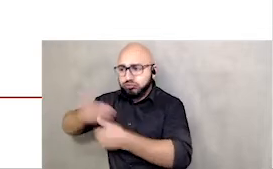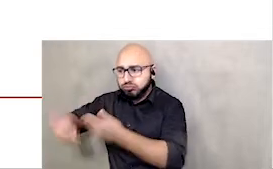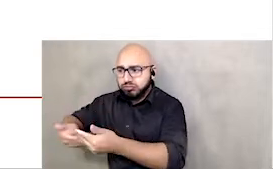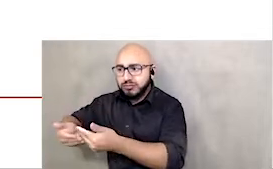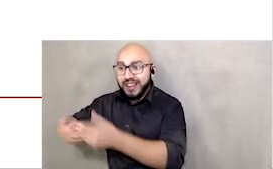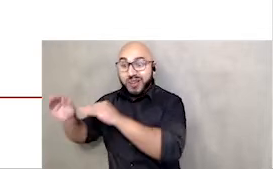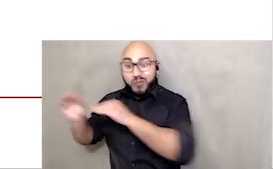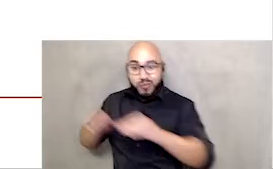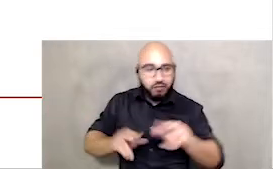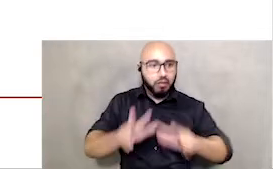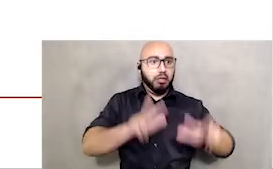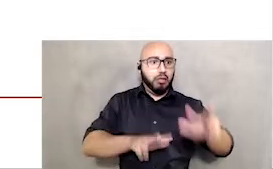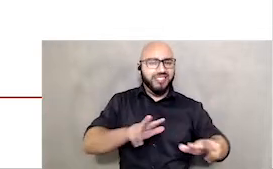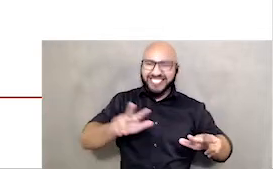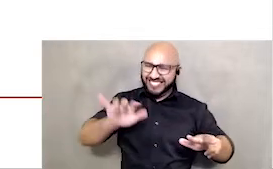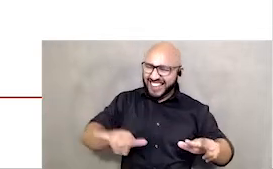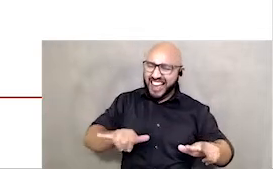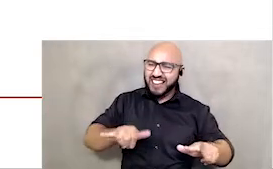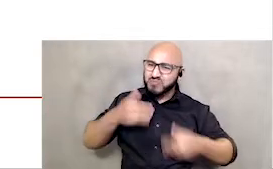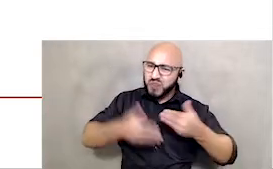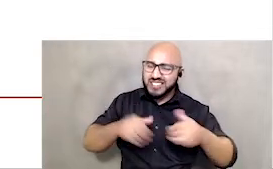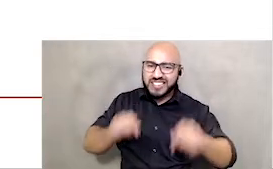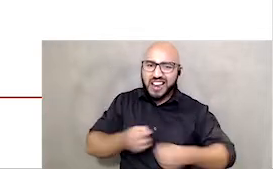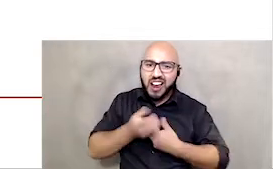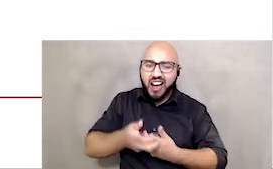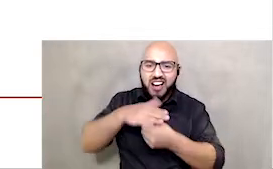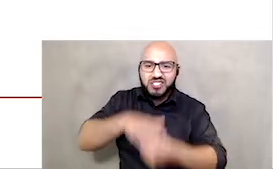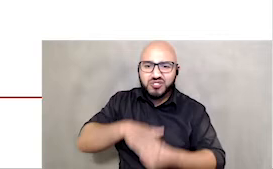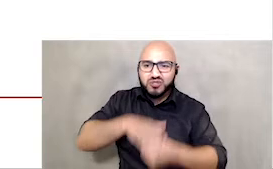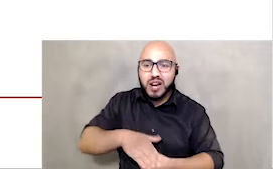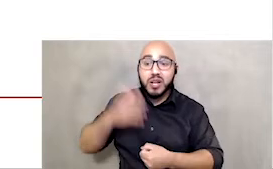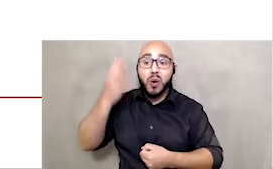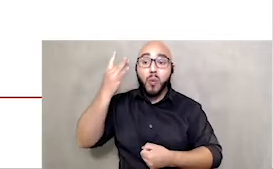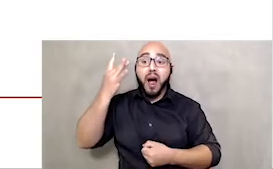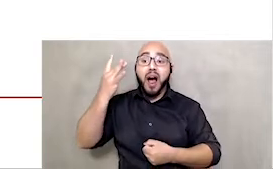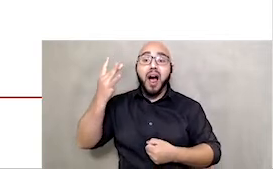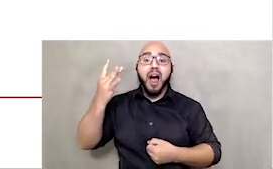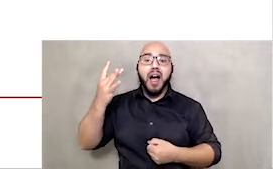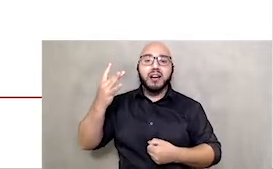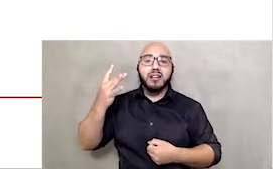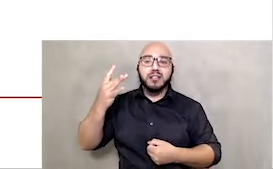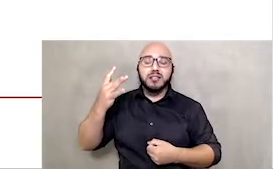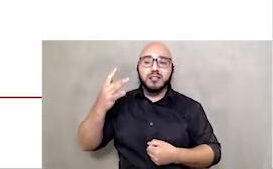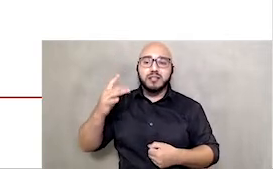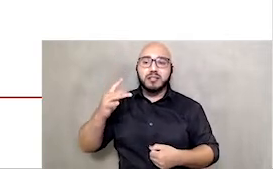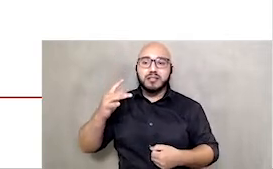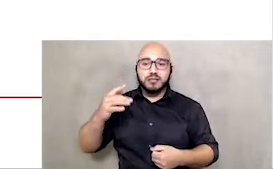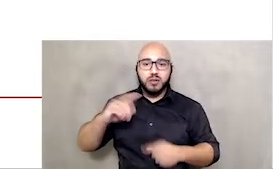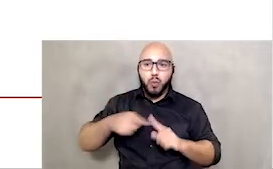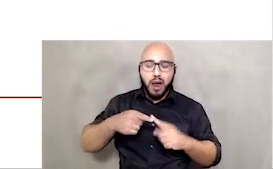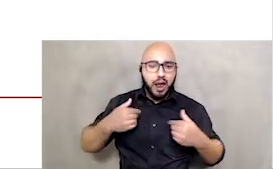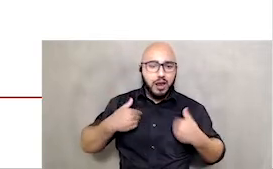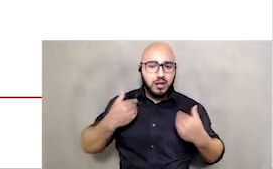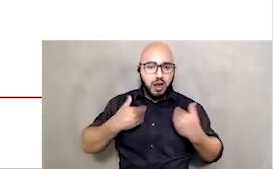of the younger generation assimilating to a new culture, you're getting taught one thing, but then coming home and then getting taught